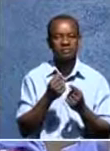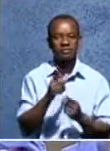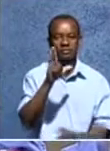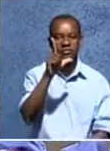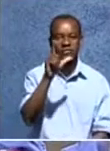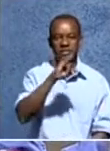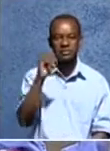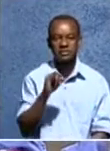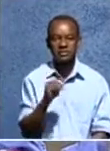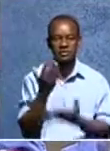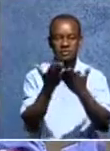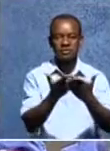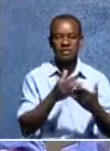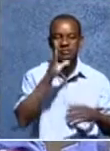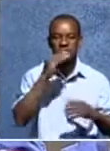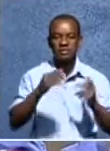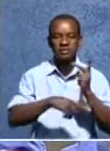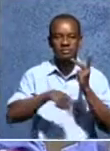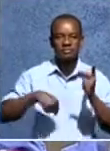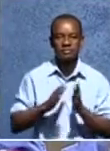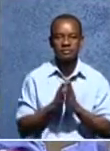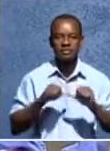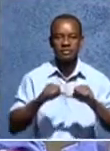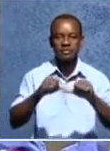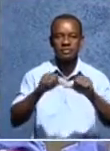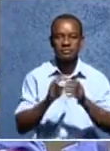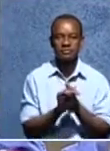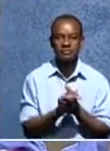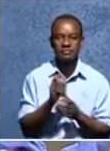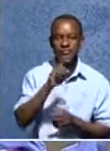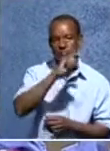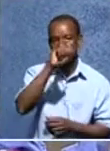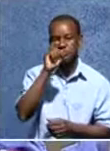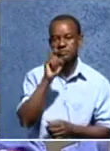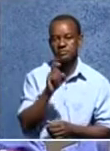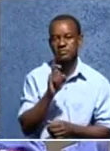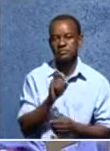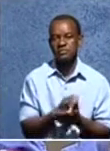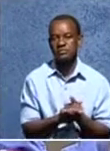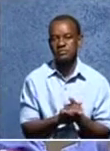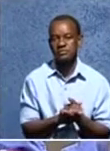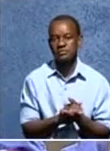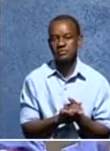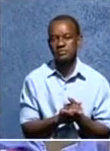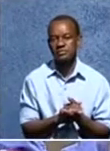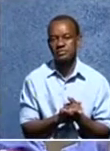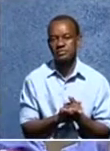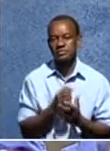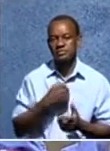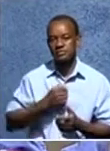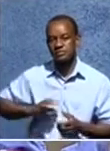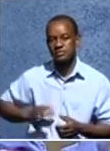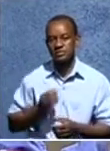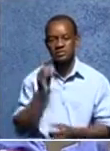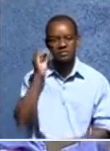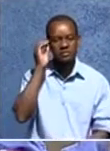evening, ma'am. Please go ahead. My question goes to Mr. Nawabi. I want to know, what does he